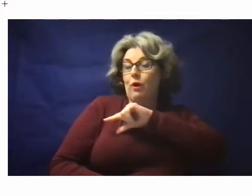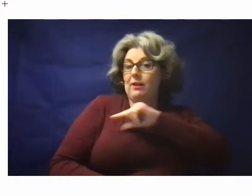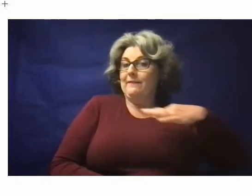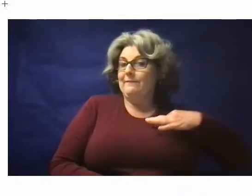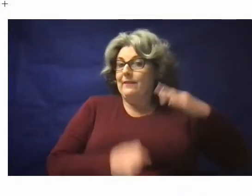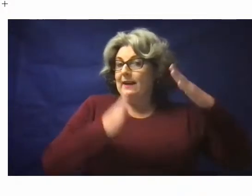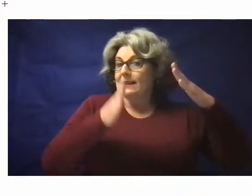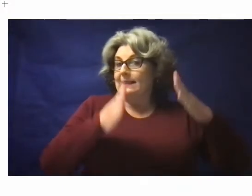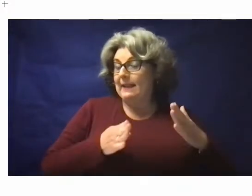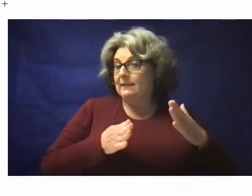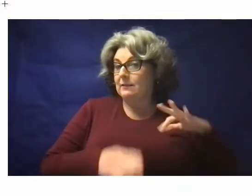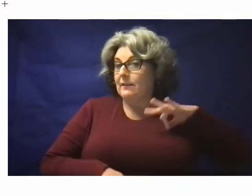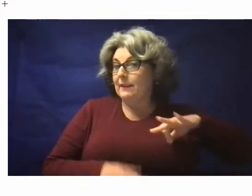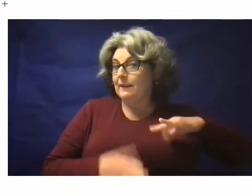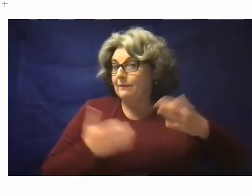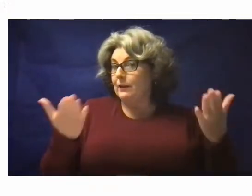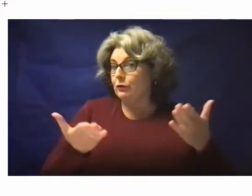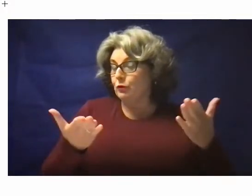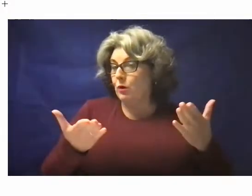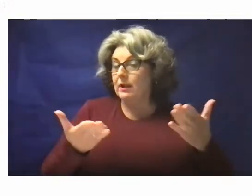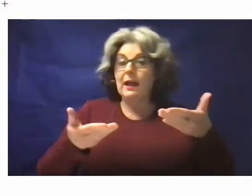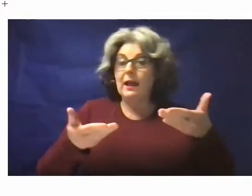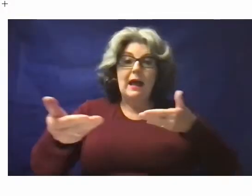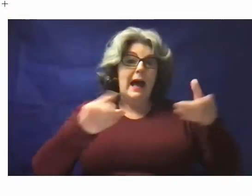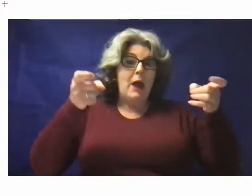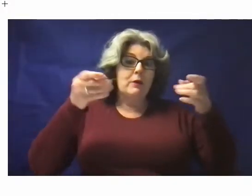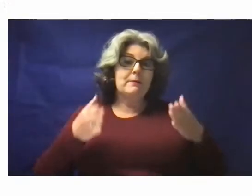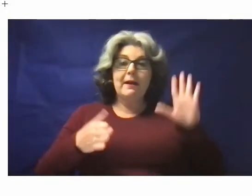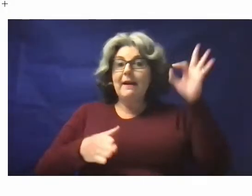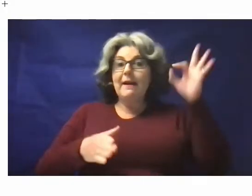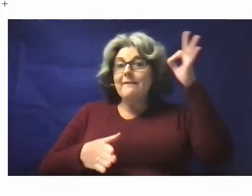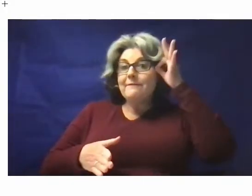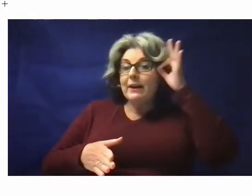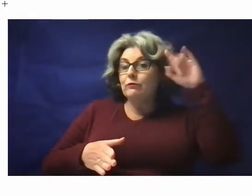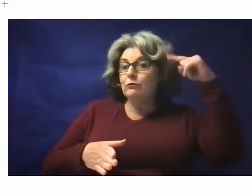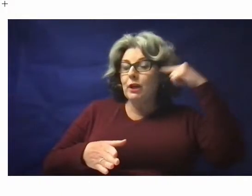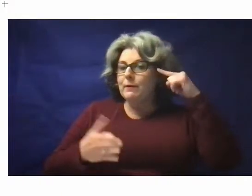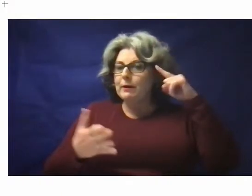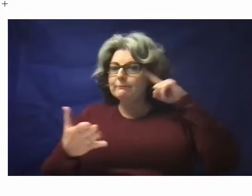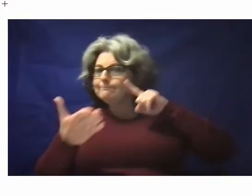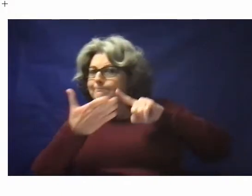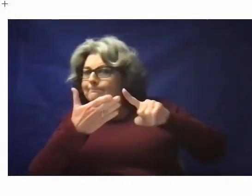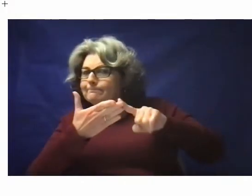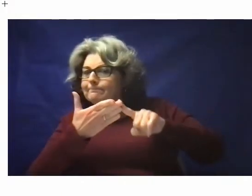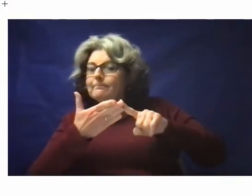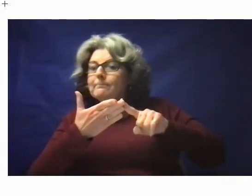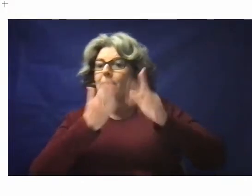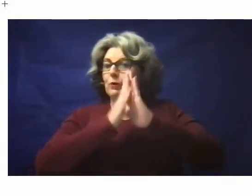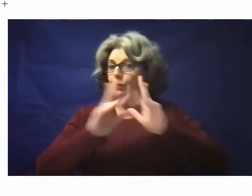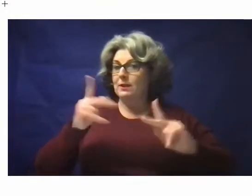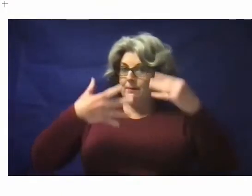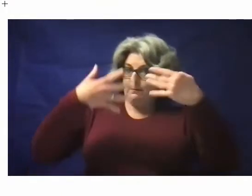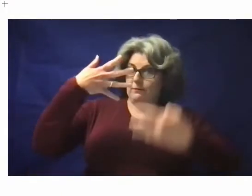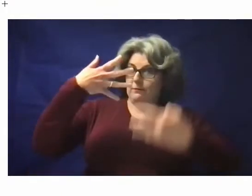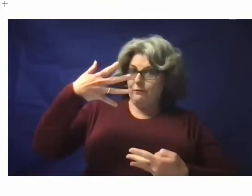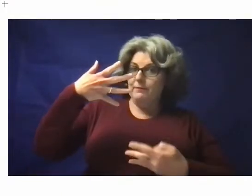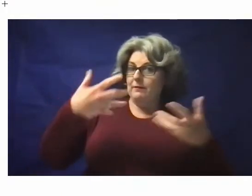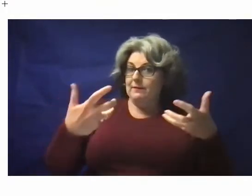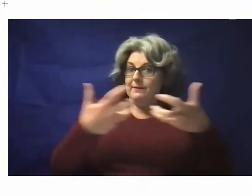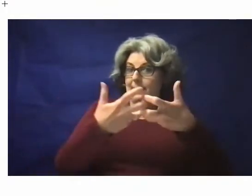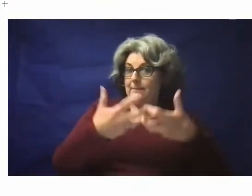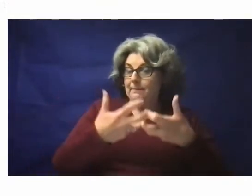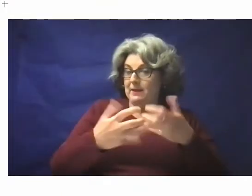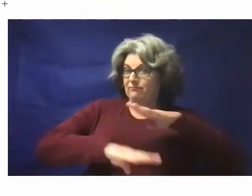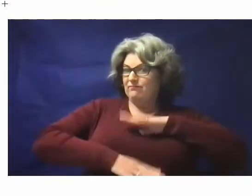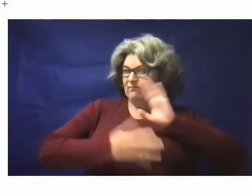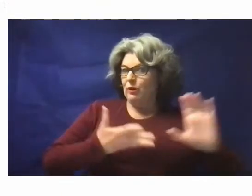advantage here is that hiring managers from federal government departments can access and request people from these pools who match certain criteria to